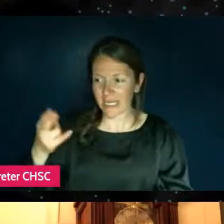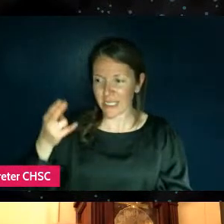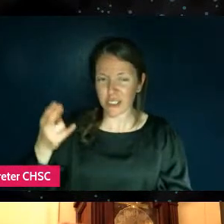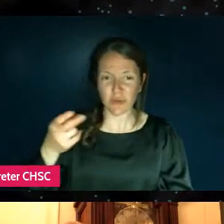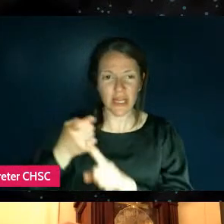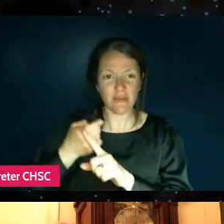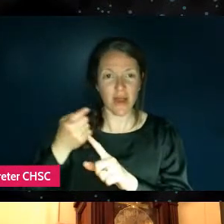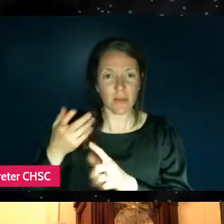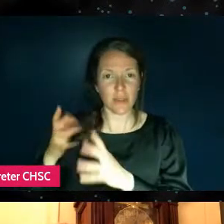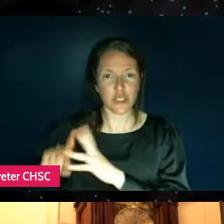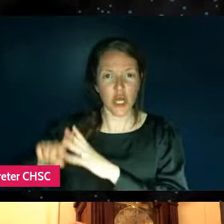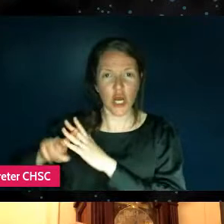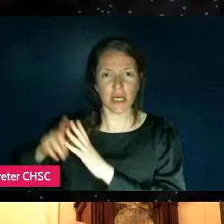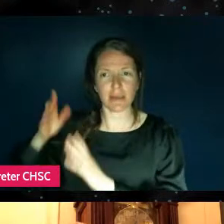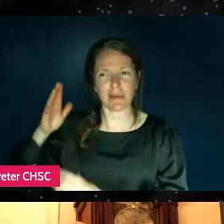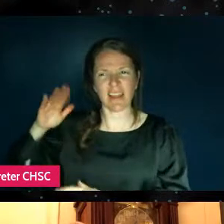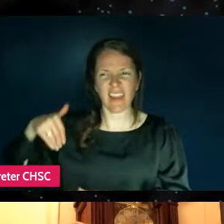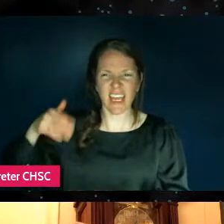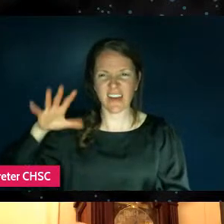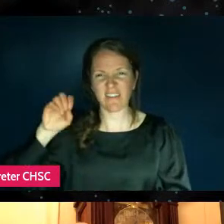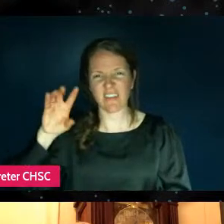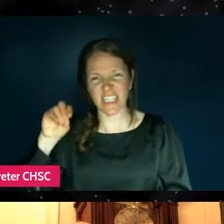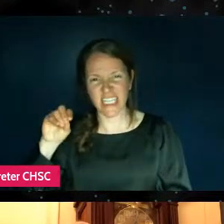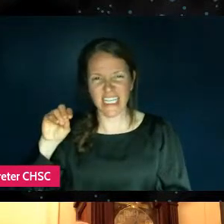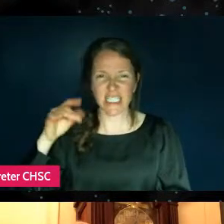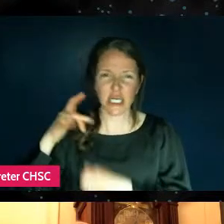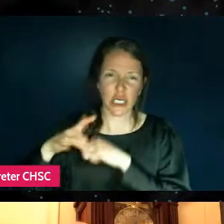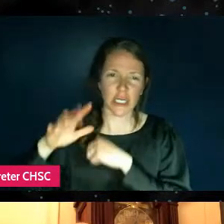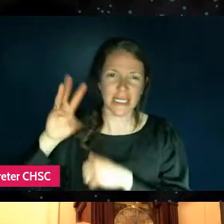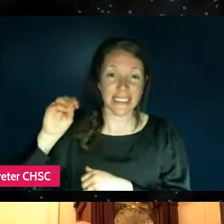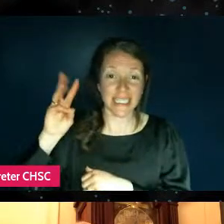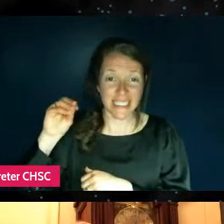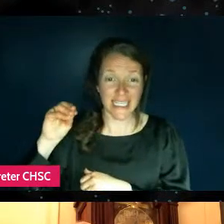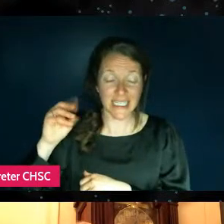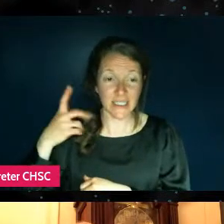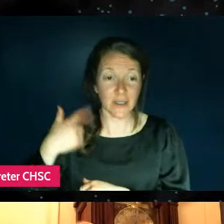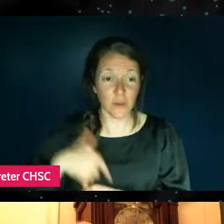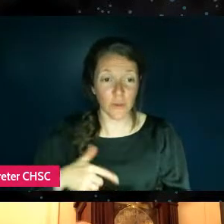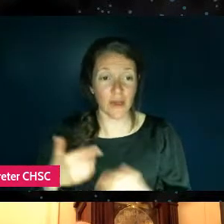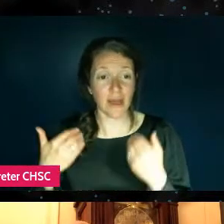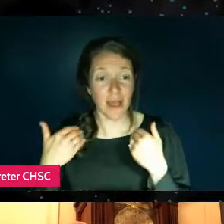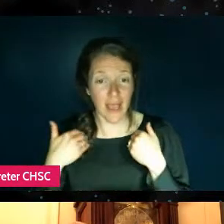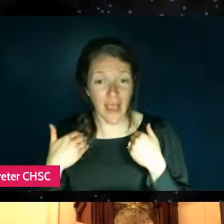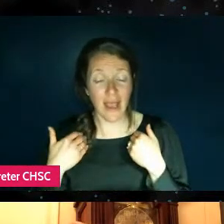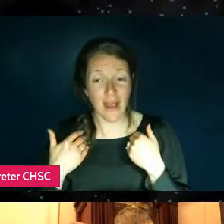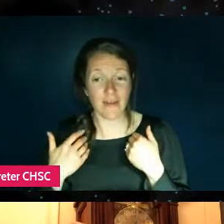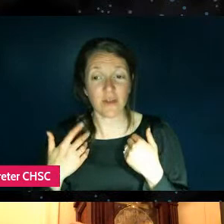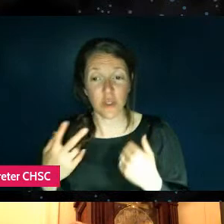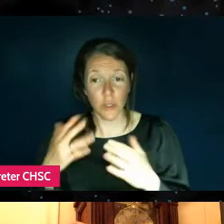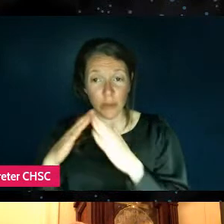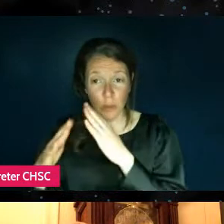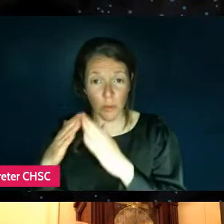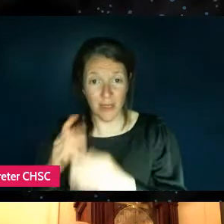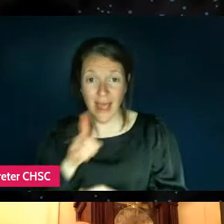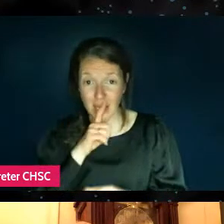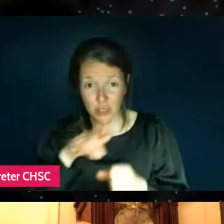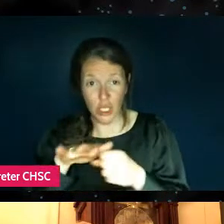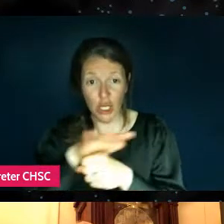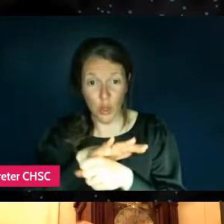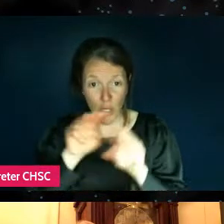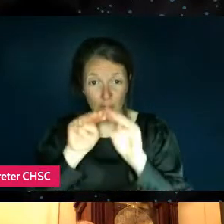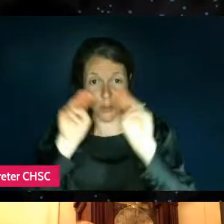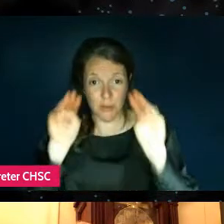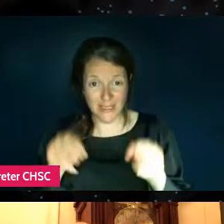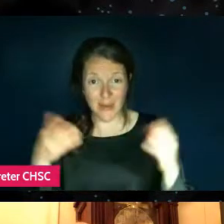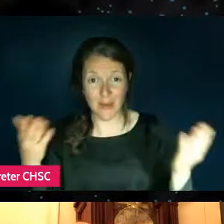to the late 50s and early 60s. And we do have two communities. Actually, the local museum here actually